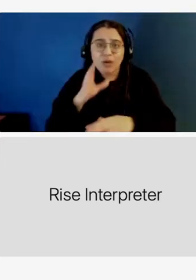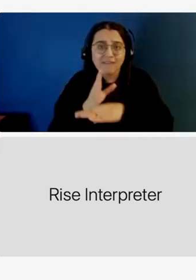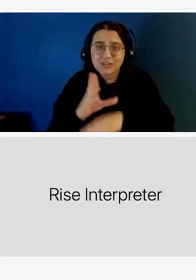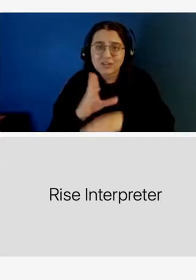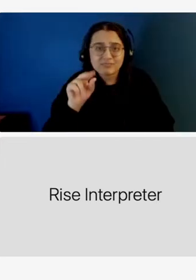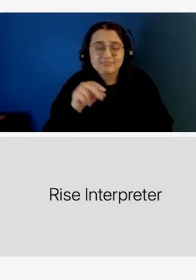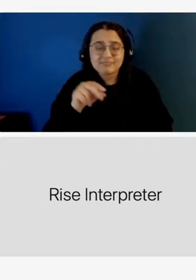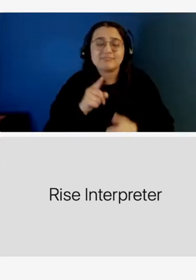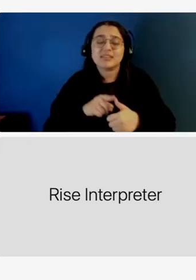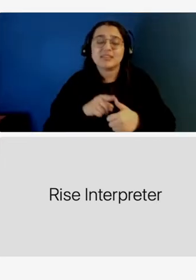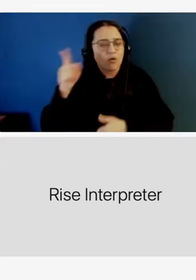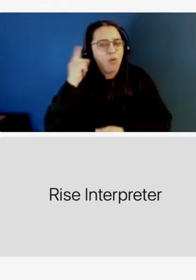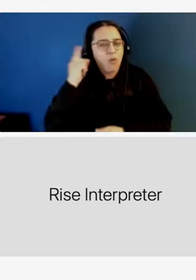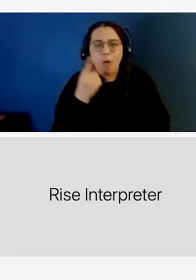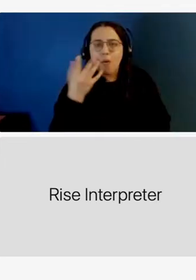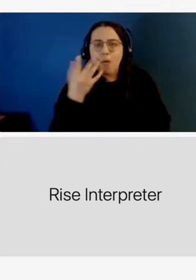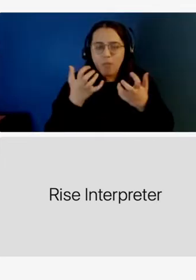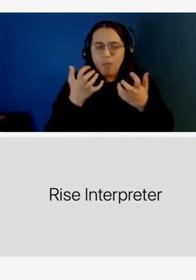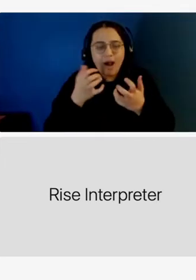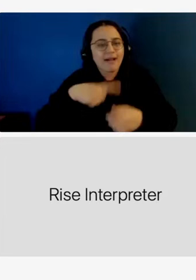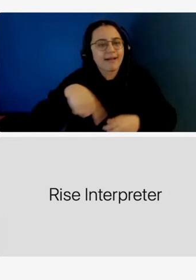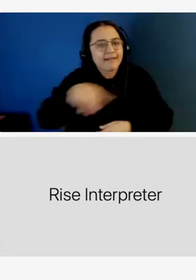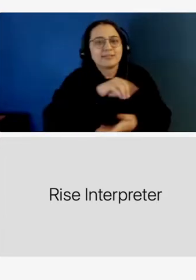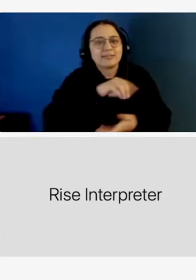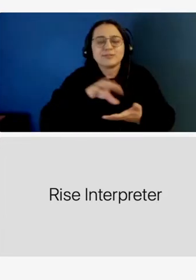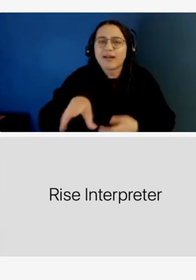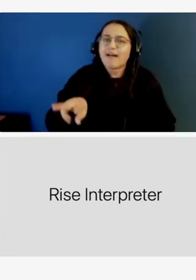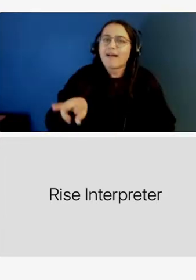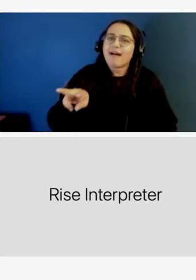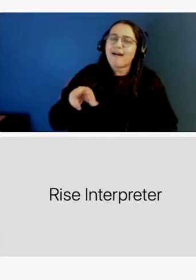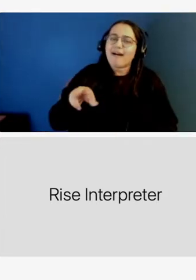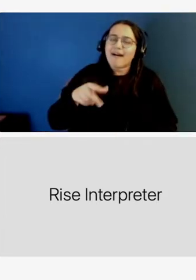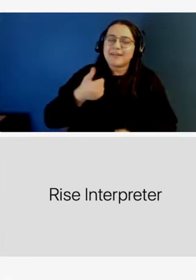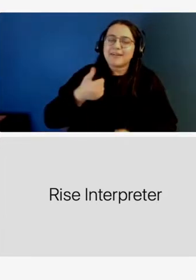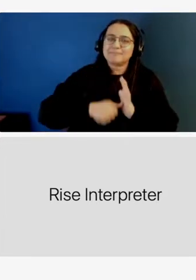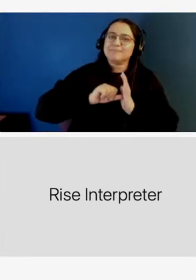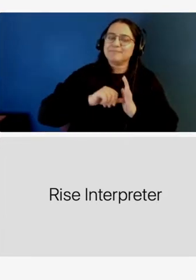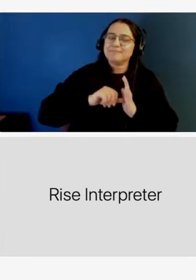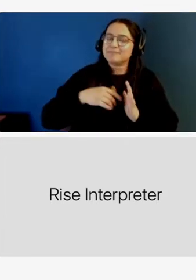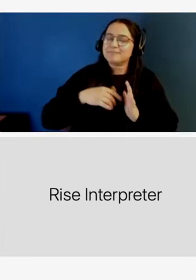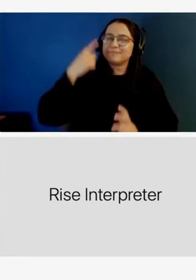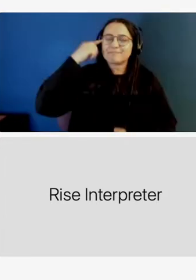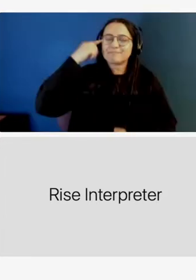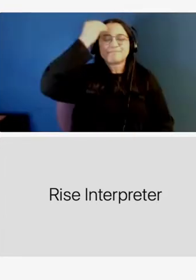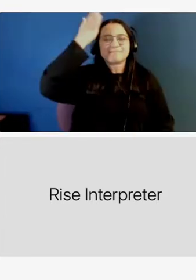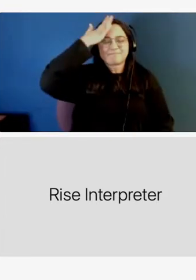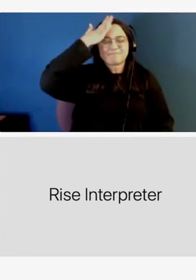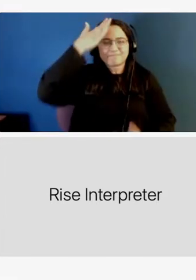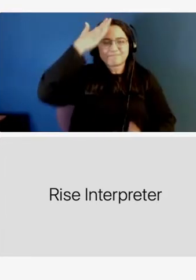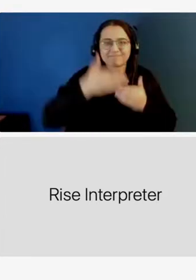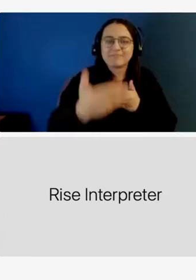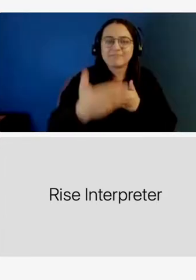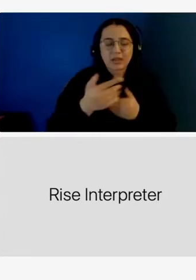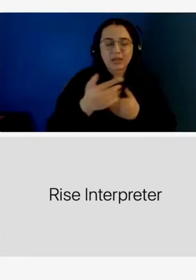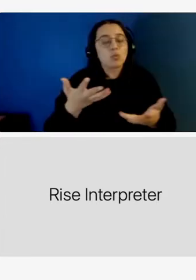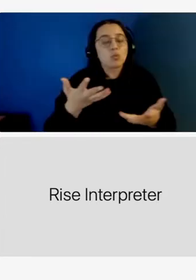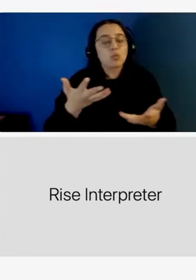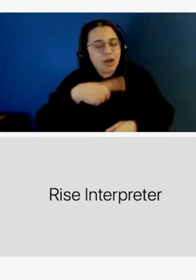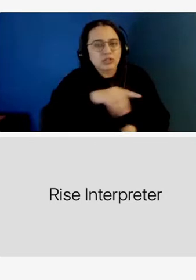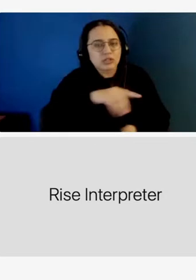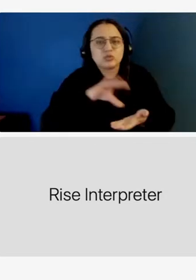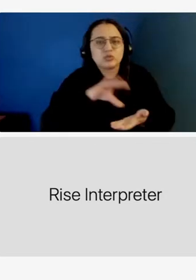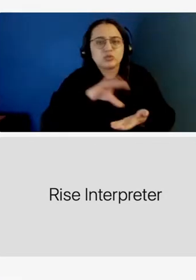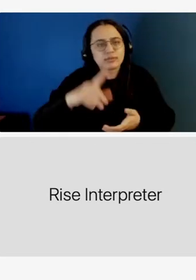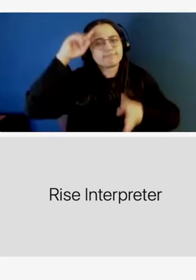on our students. He holds a standard of excellence for students in a creative process so they can glimpse their own potential to make